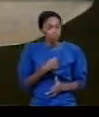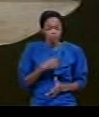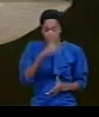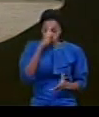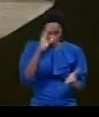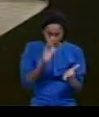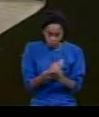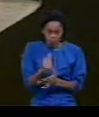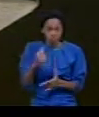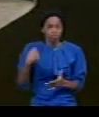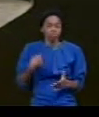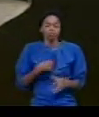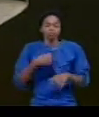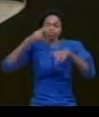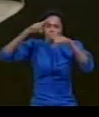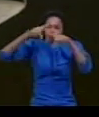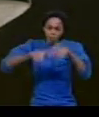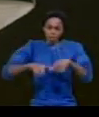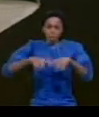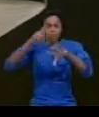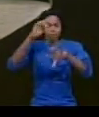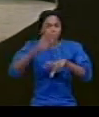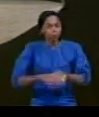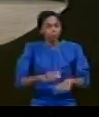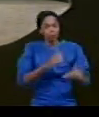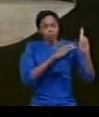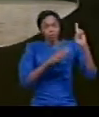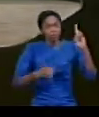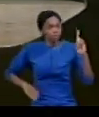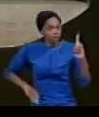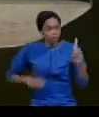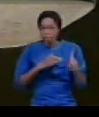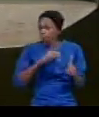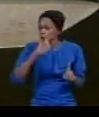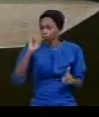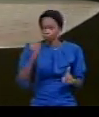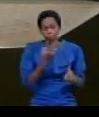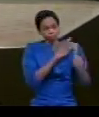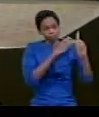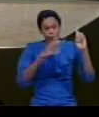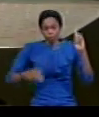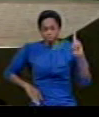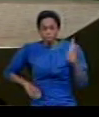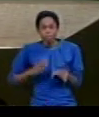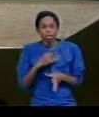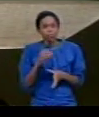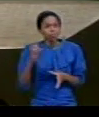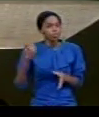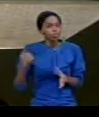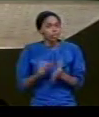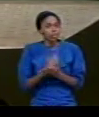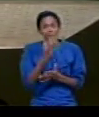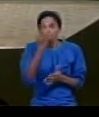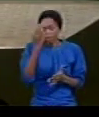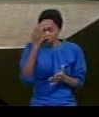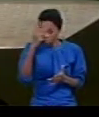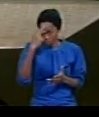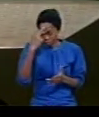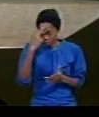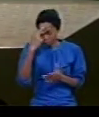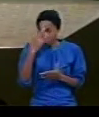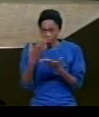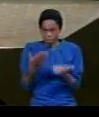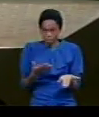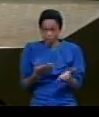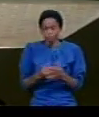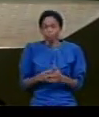believe, we rely on Christ and Christ alone. And so that's the reasoning here. We're